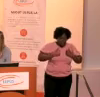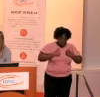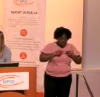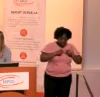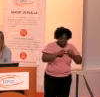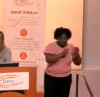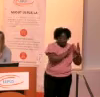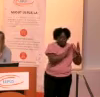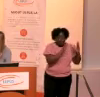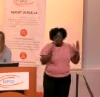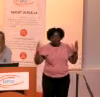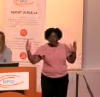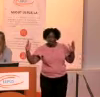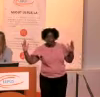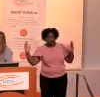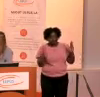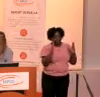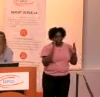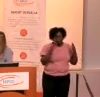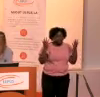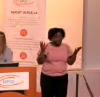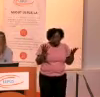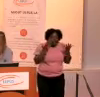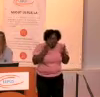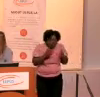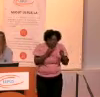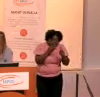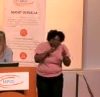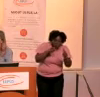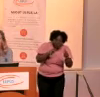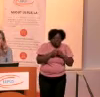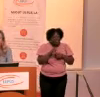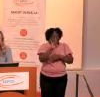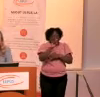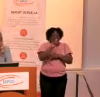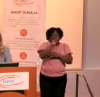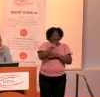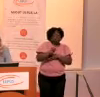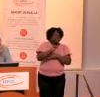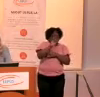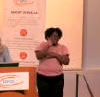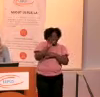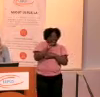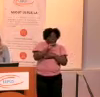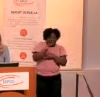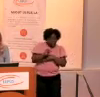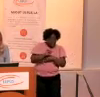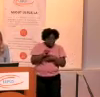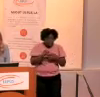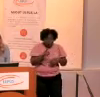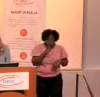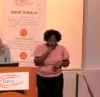to avoid. There's also about 80% of the people going on dialysis were